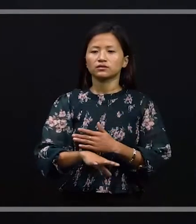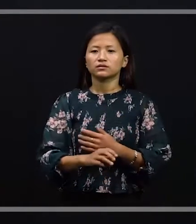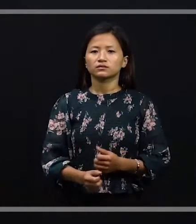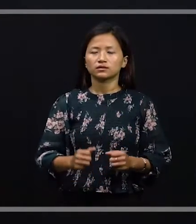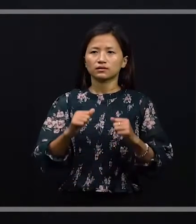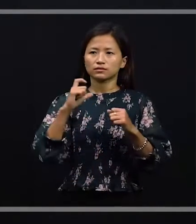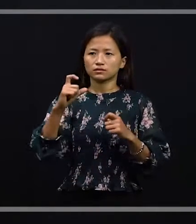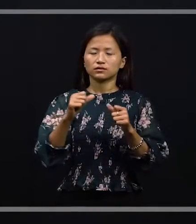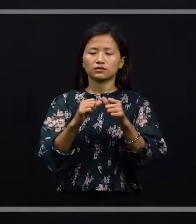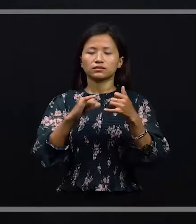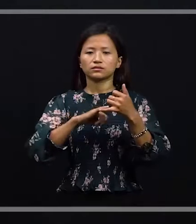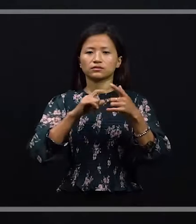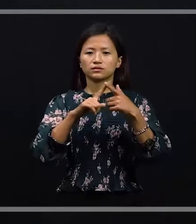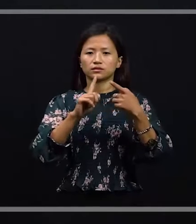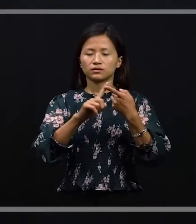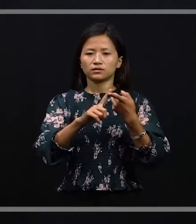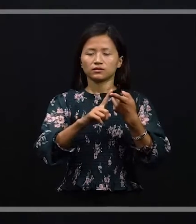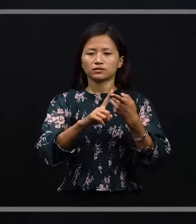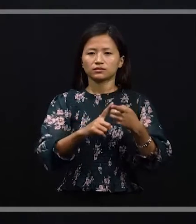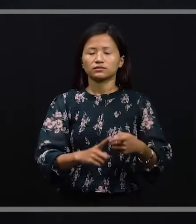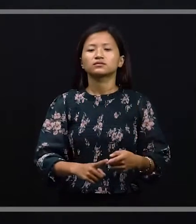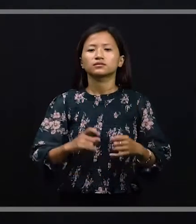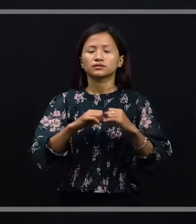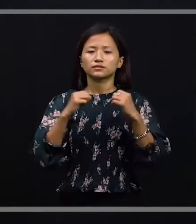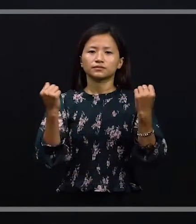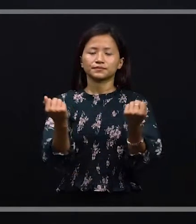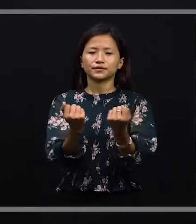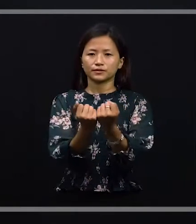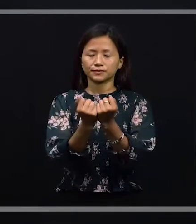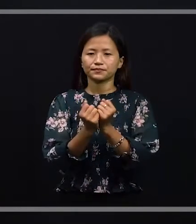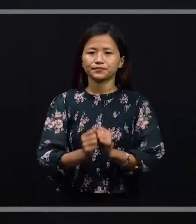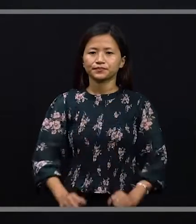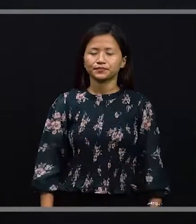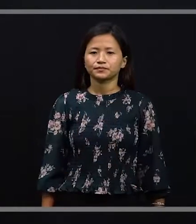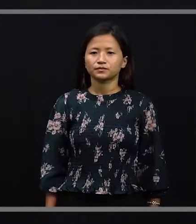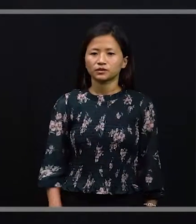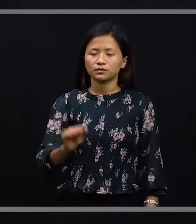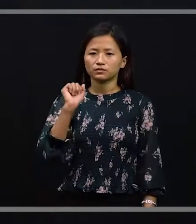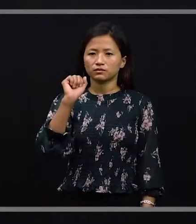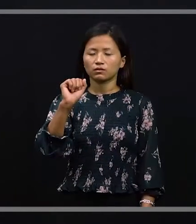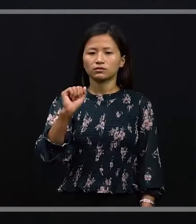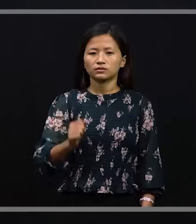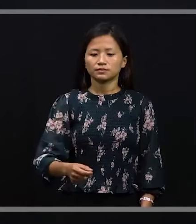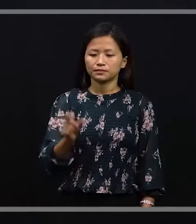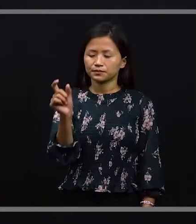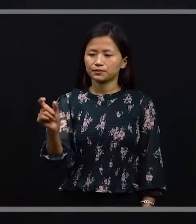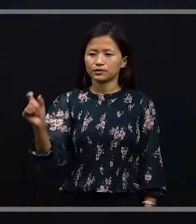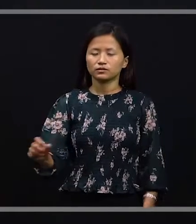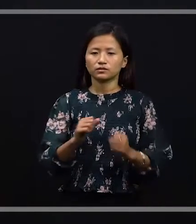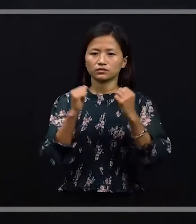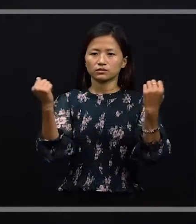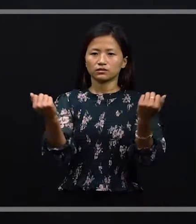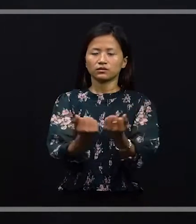the lowest caste, and those untouchables, they lie under the 4th caste, that is the Shudras, okay.